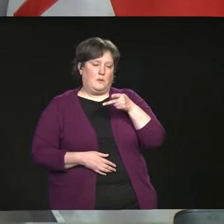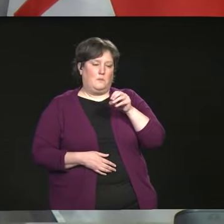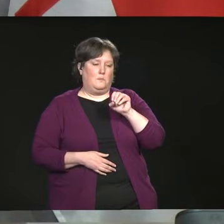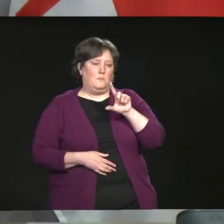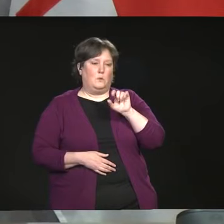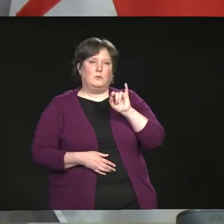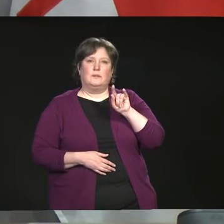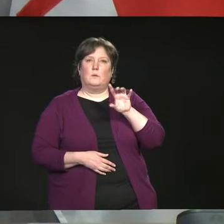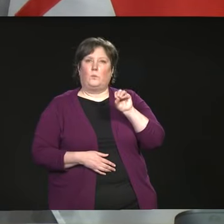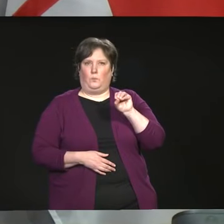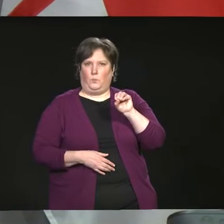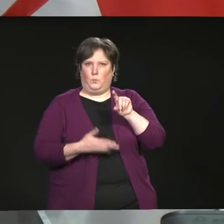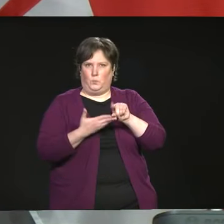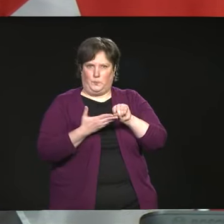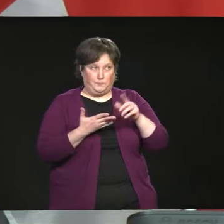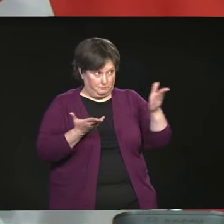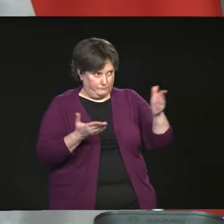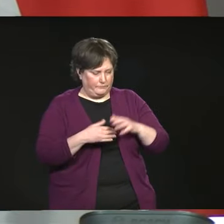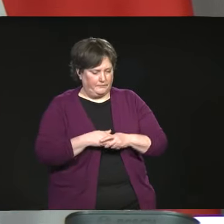Please go ahead, your line is open. À vous la parole.